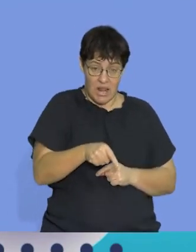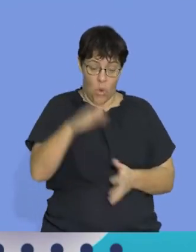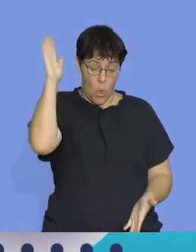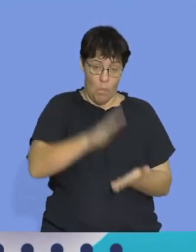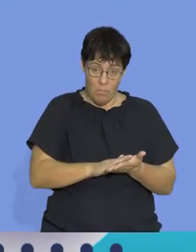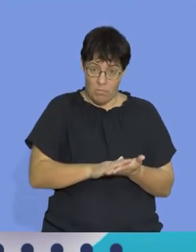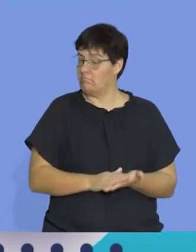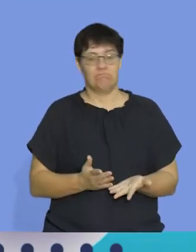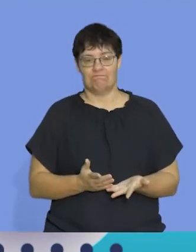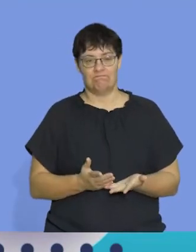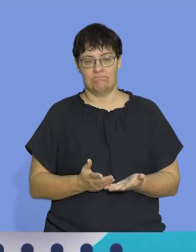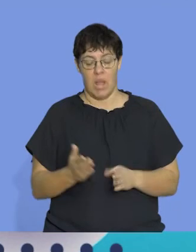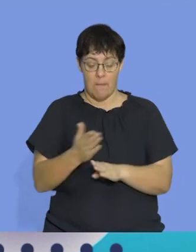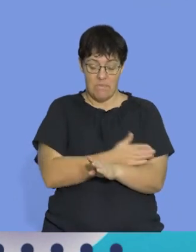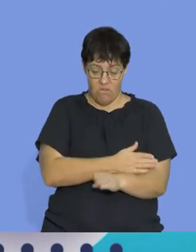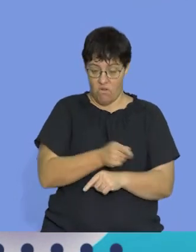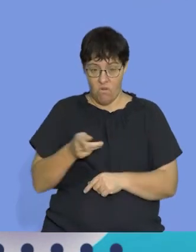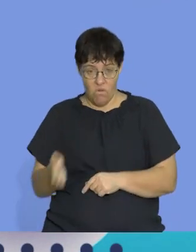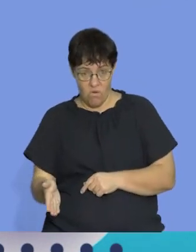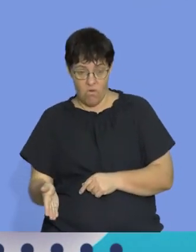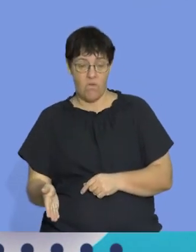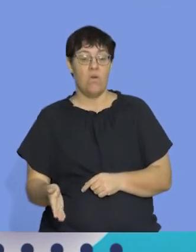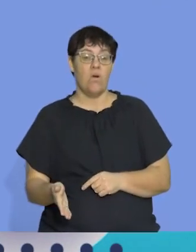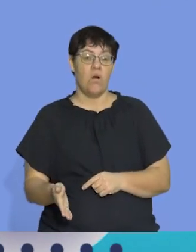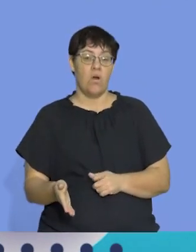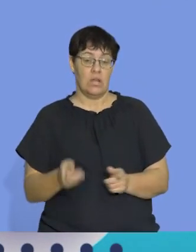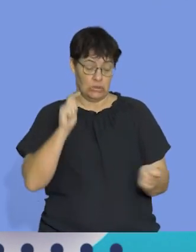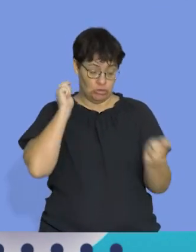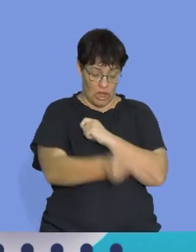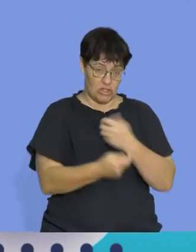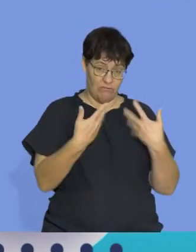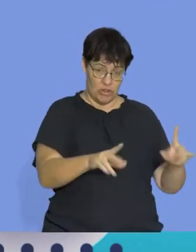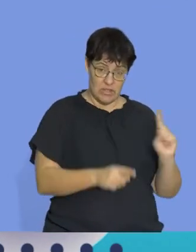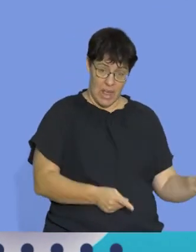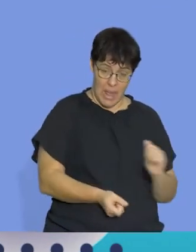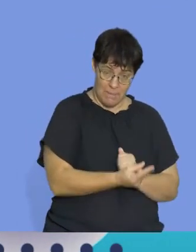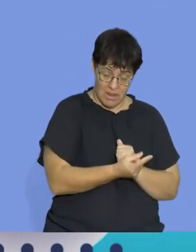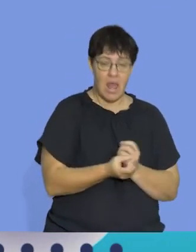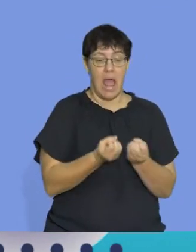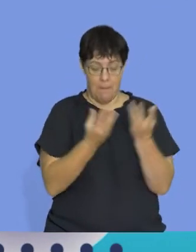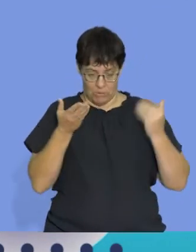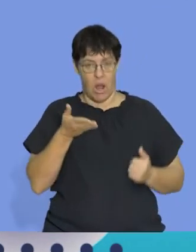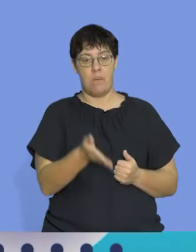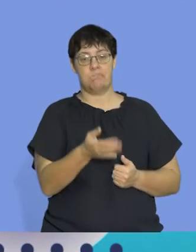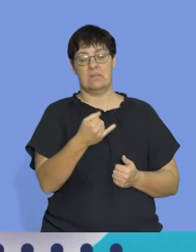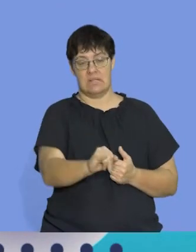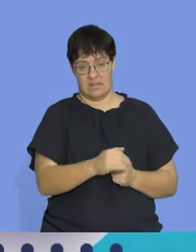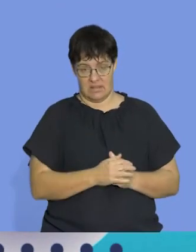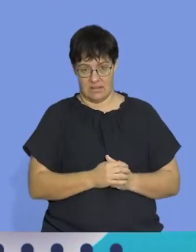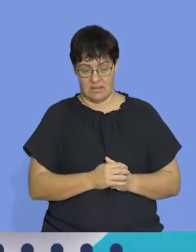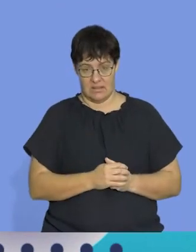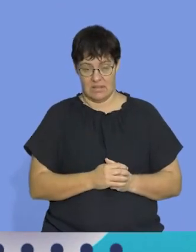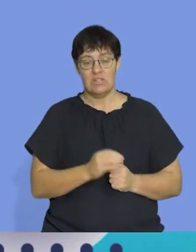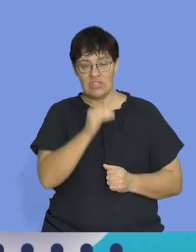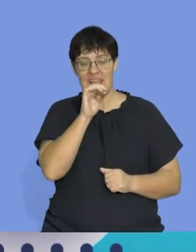and after the chemical change actually remains the same. But what it essentially does, it lowers the activation energy so that the reaction